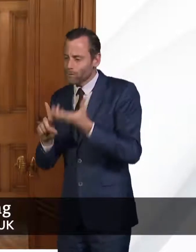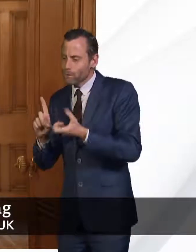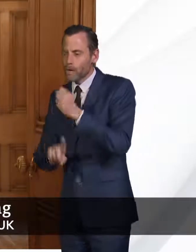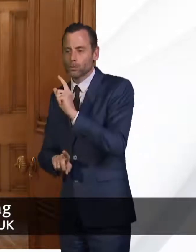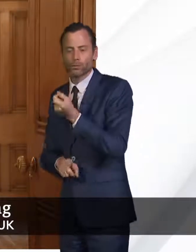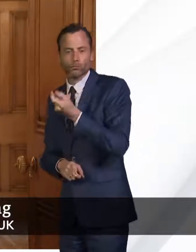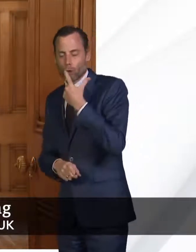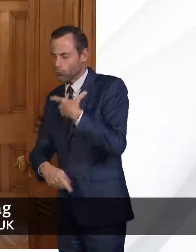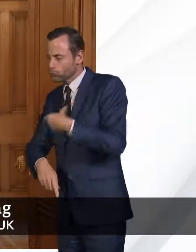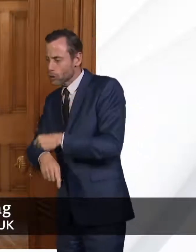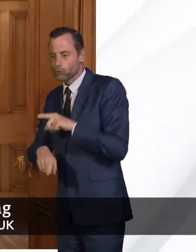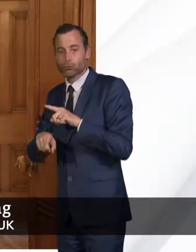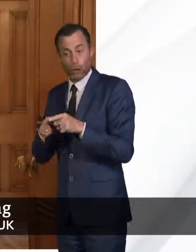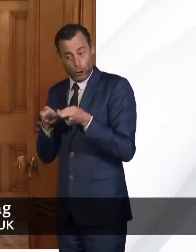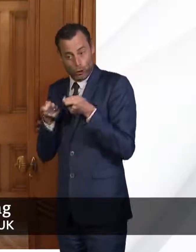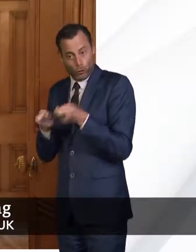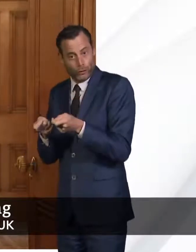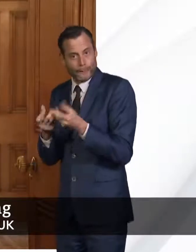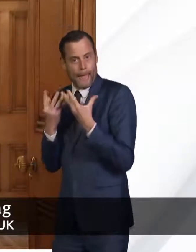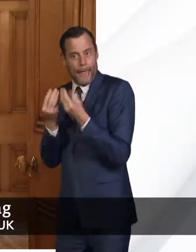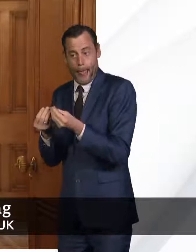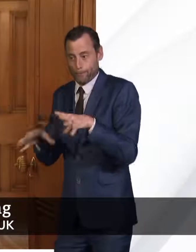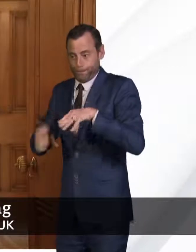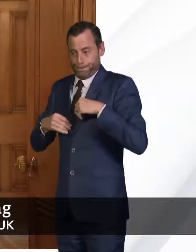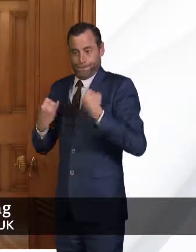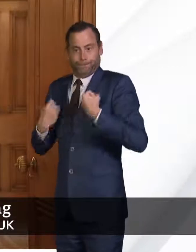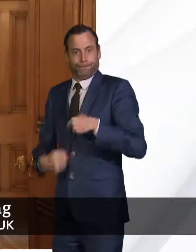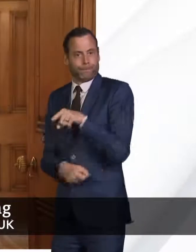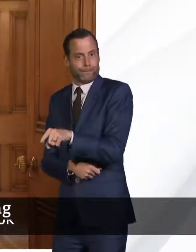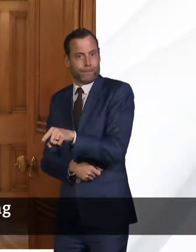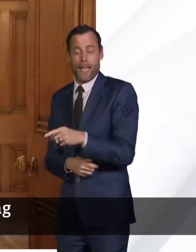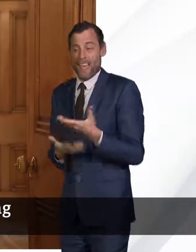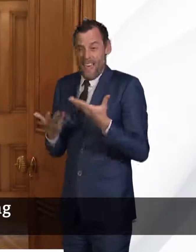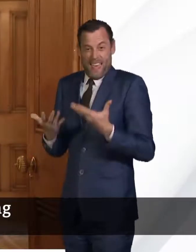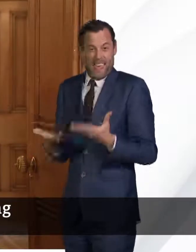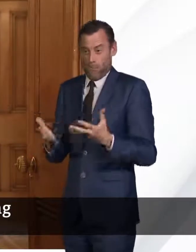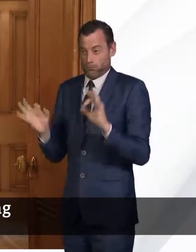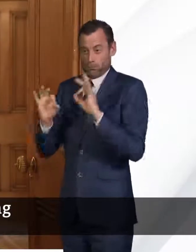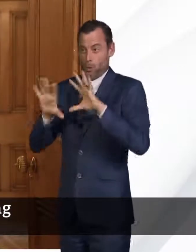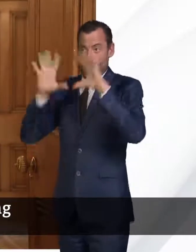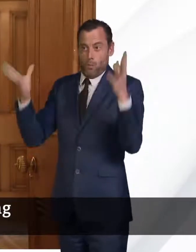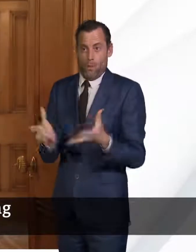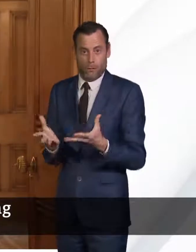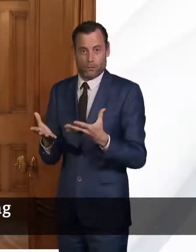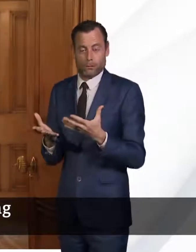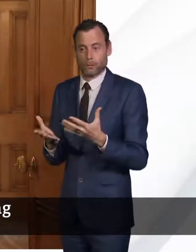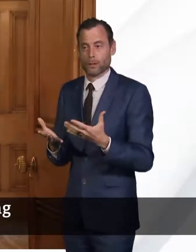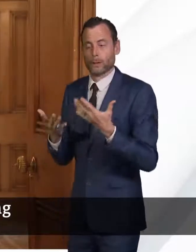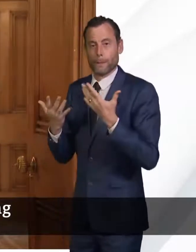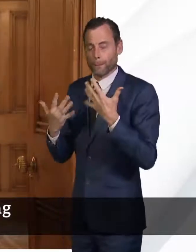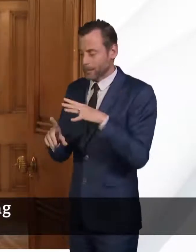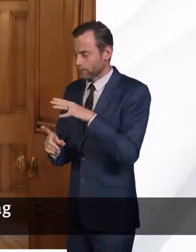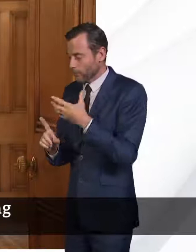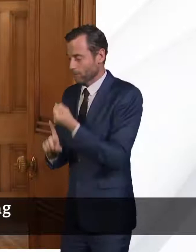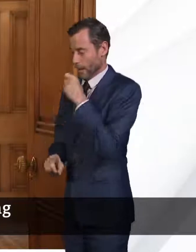could be used to treat people more effectively once they've developed the disease. Currently, no drugs in the world have been clinically proven to